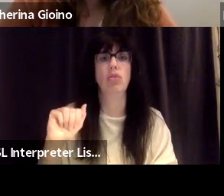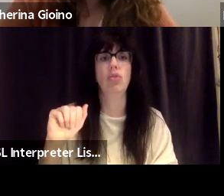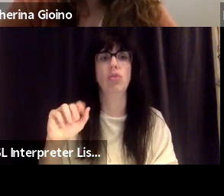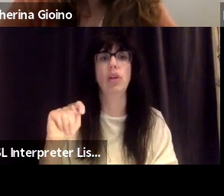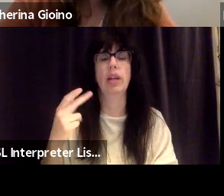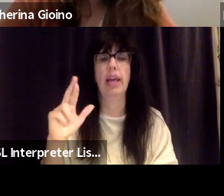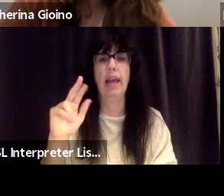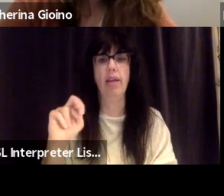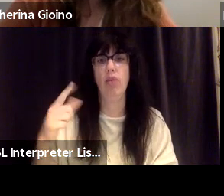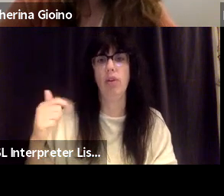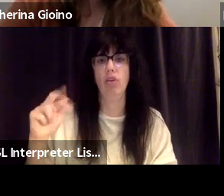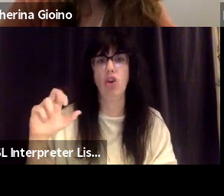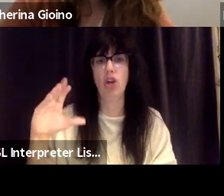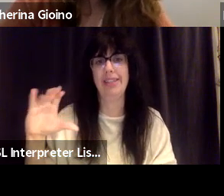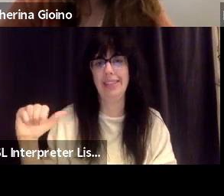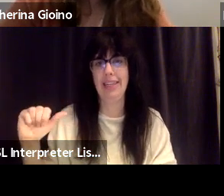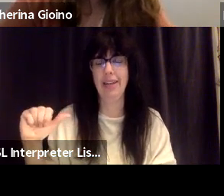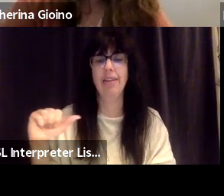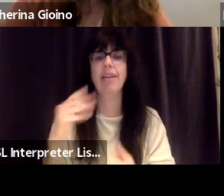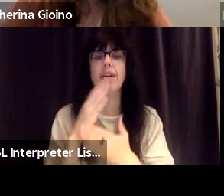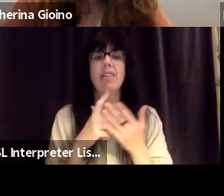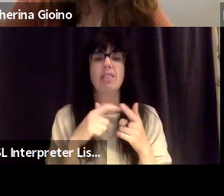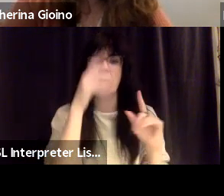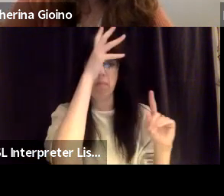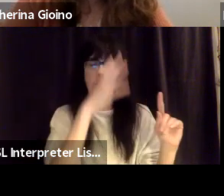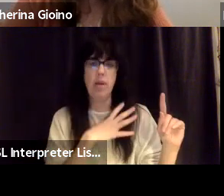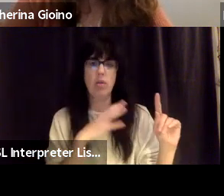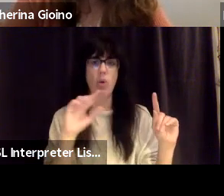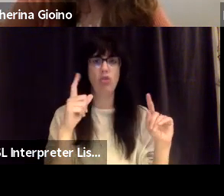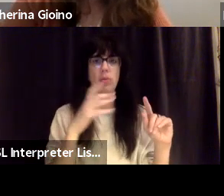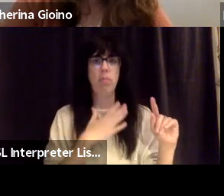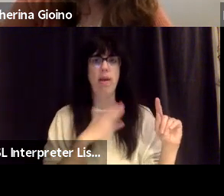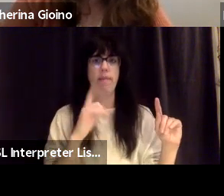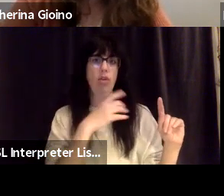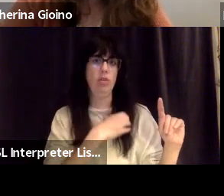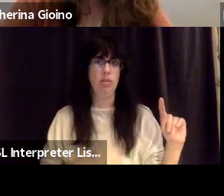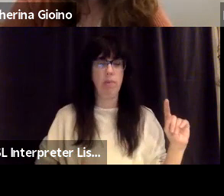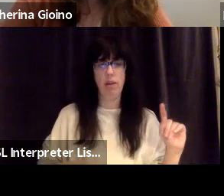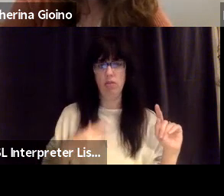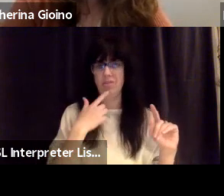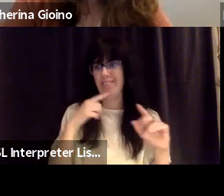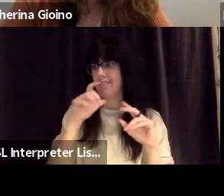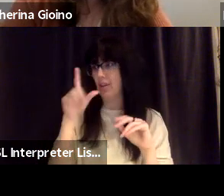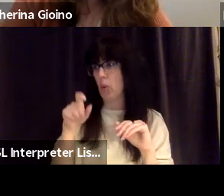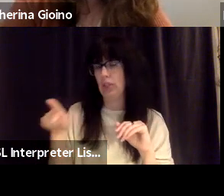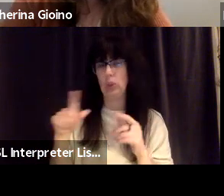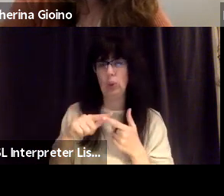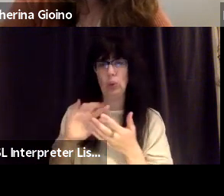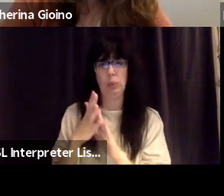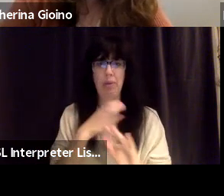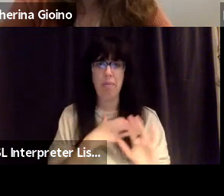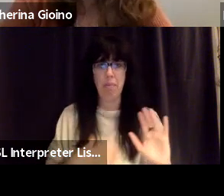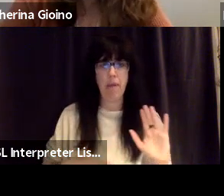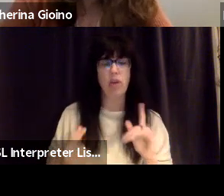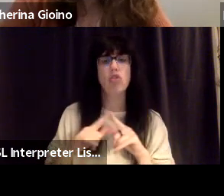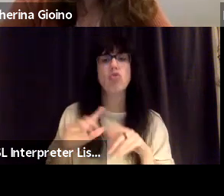the male candidates had said, you know, oh, she'd be my first mayor. And her famous response is, hey, I don't need you to be mayor. Raise